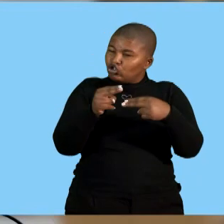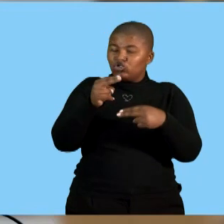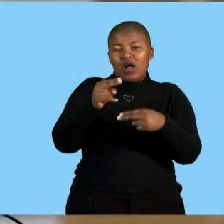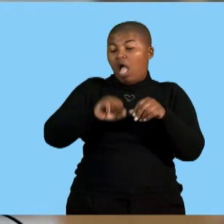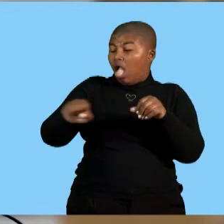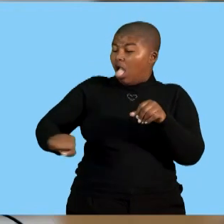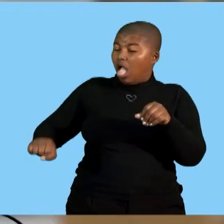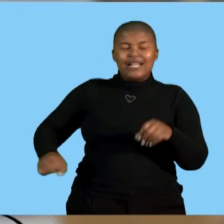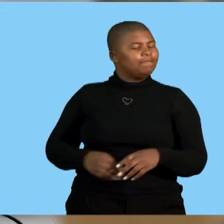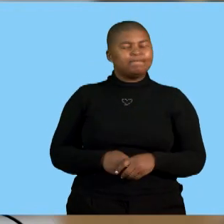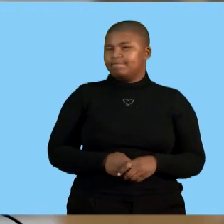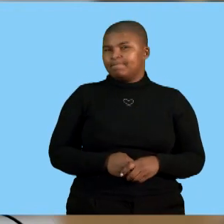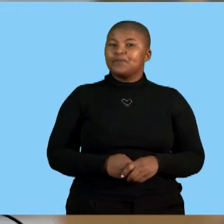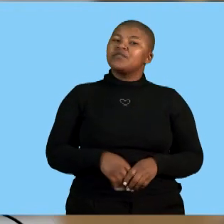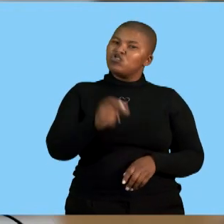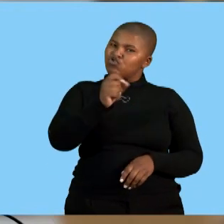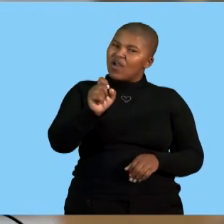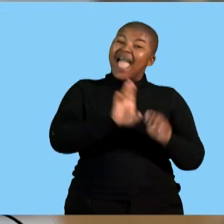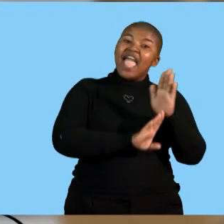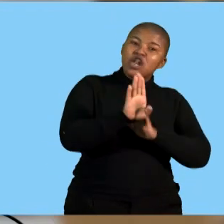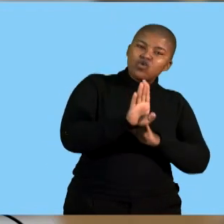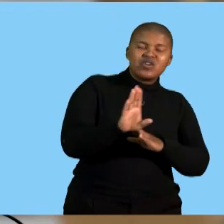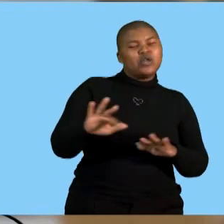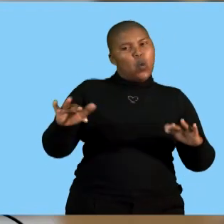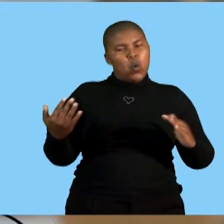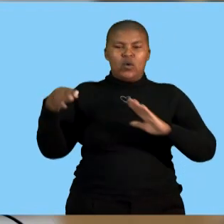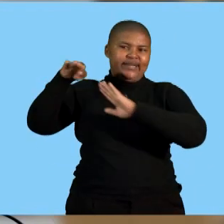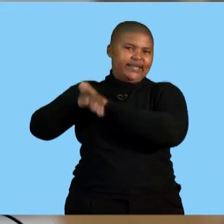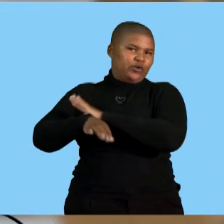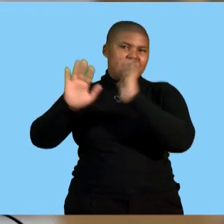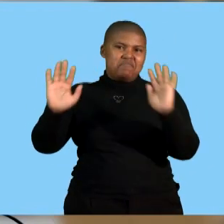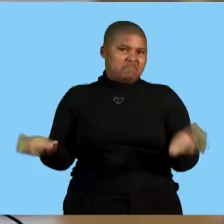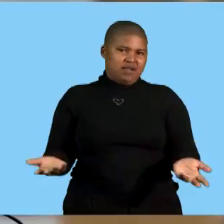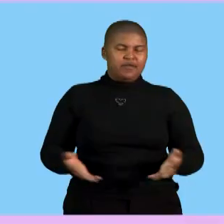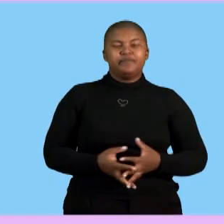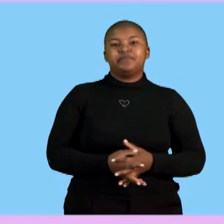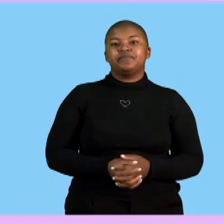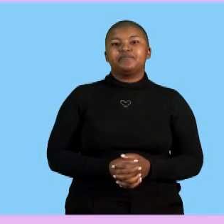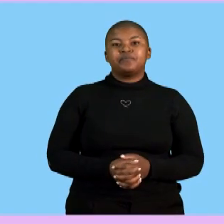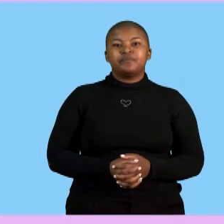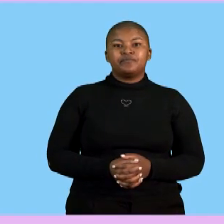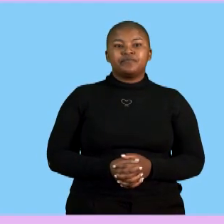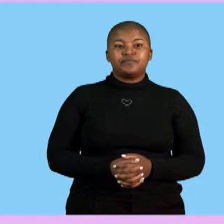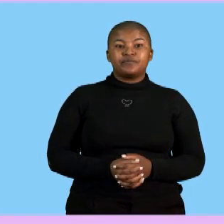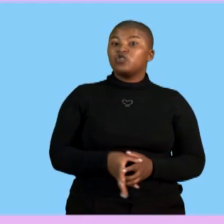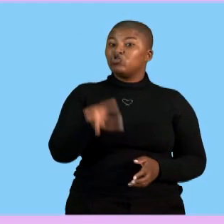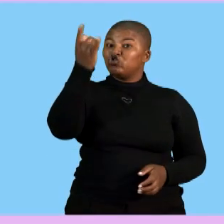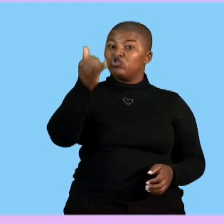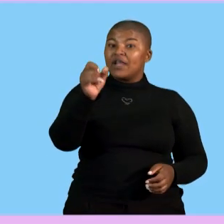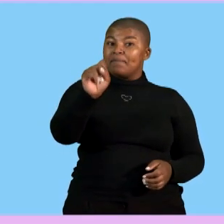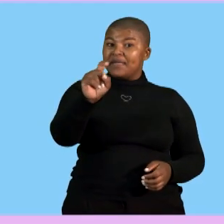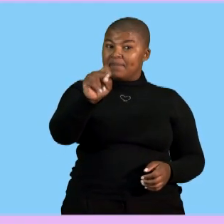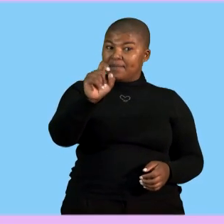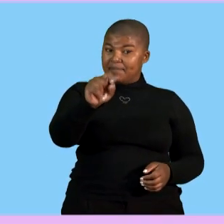just write whether it is decreasing or increasing in a proper sentence. Now, if we look at this particular